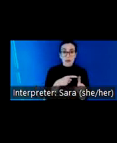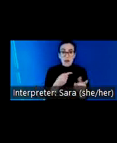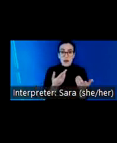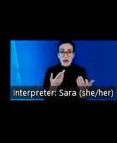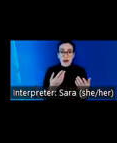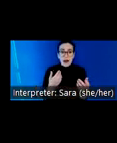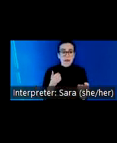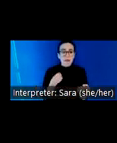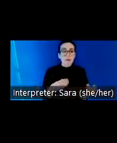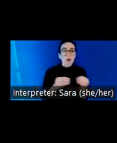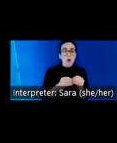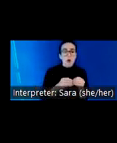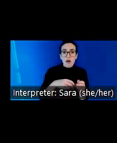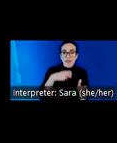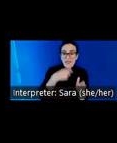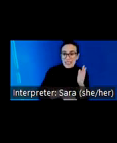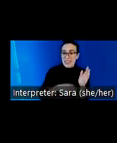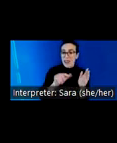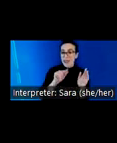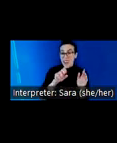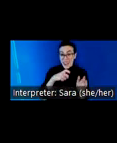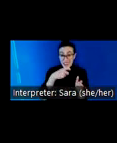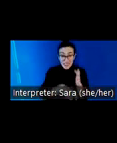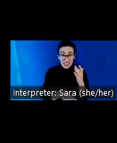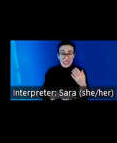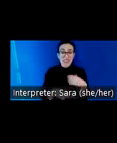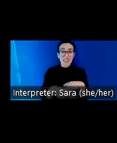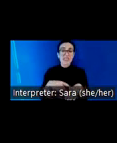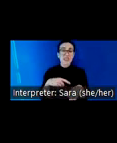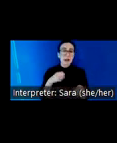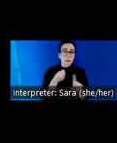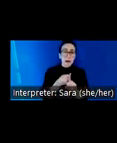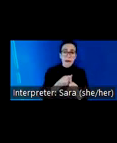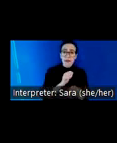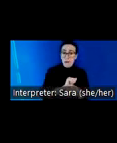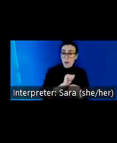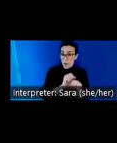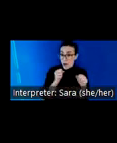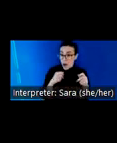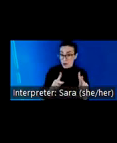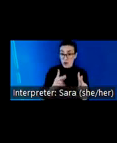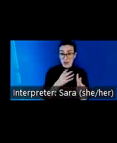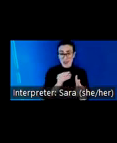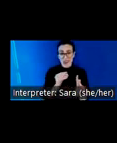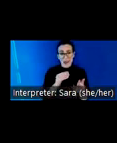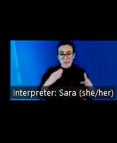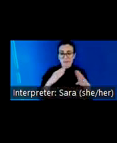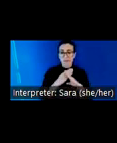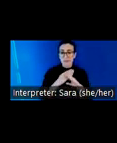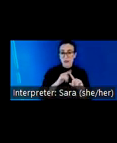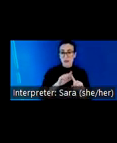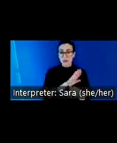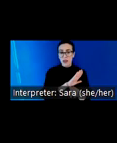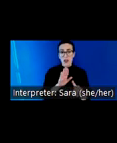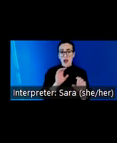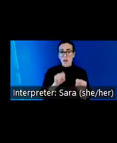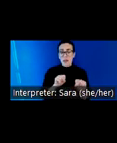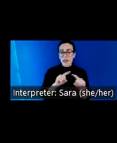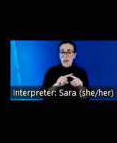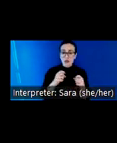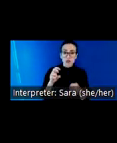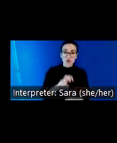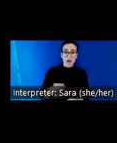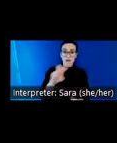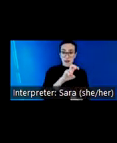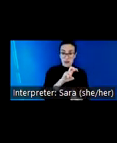employment opportunities, and significant restrictions on their ability to travel. The structure of DC's